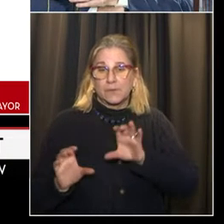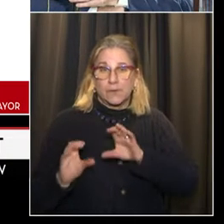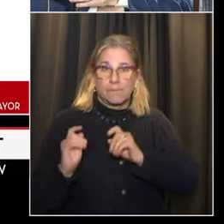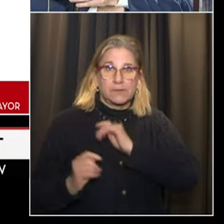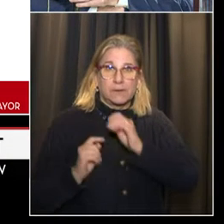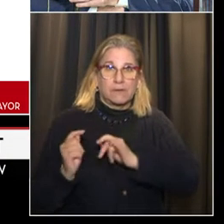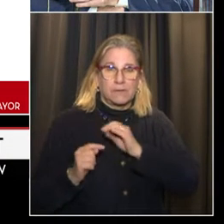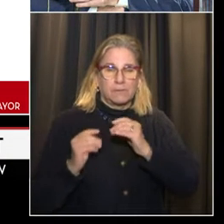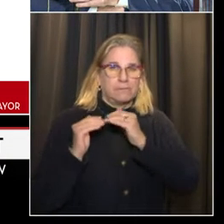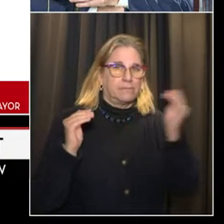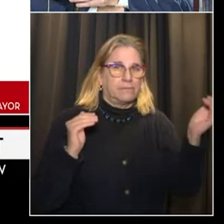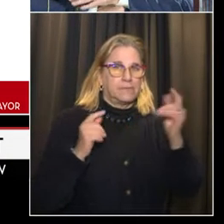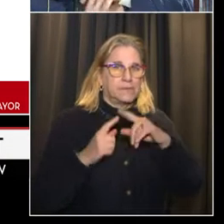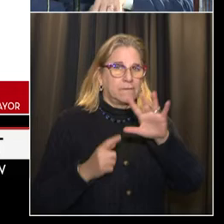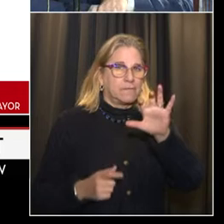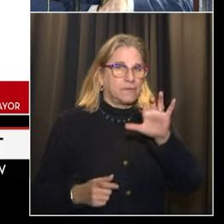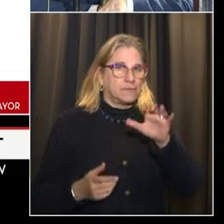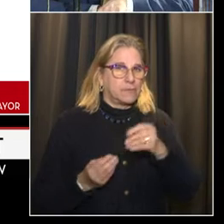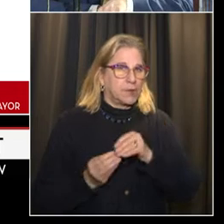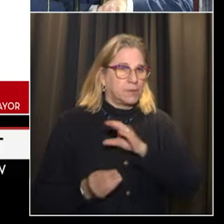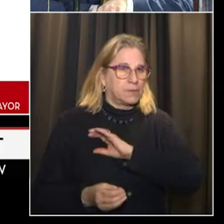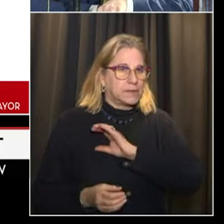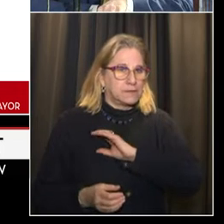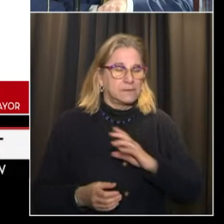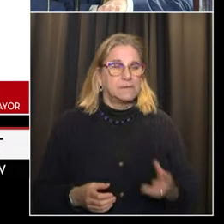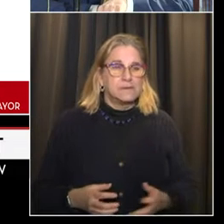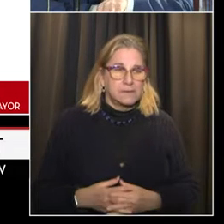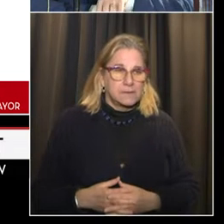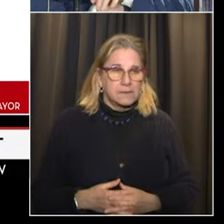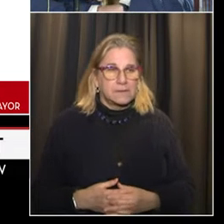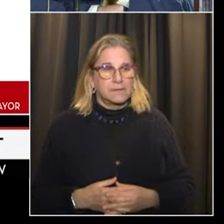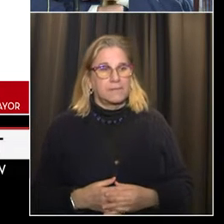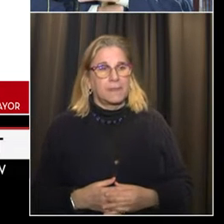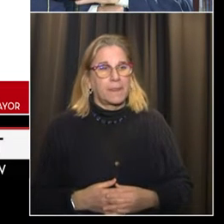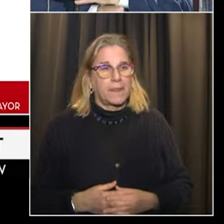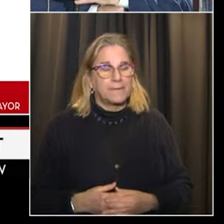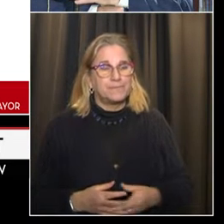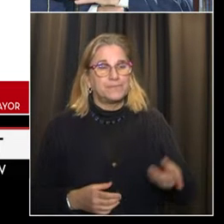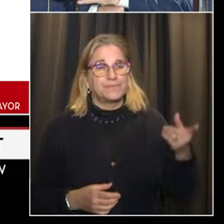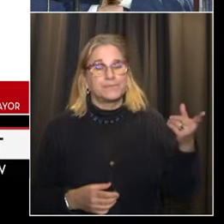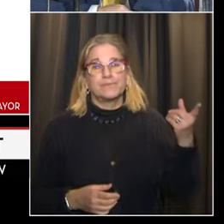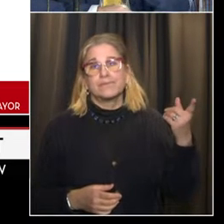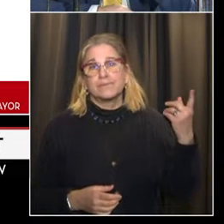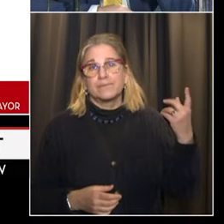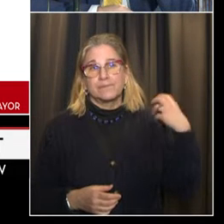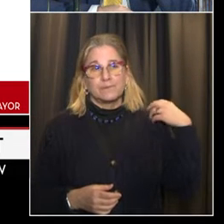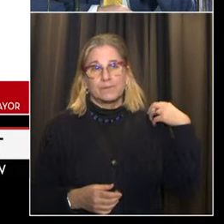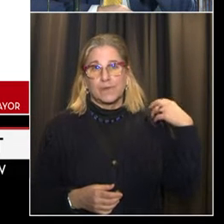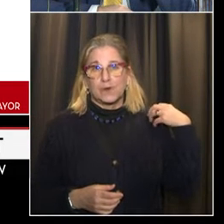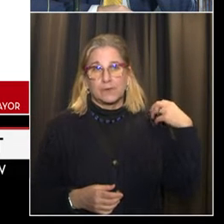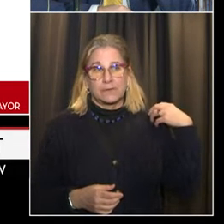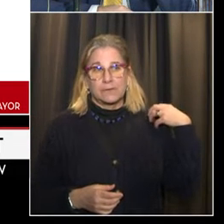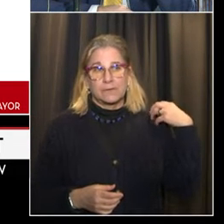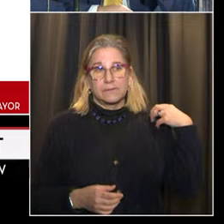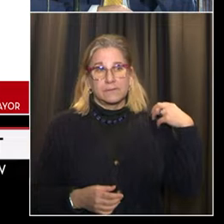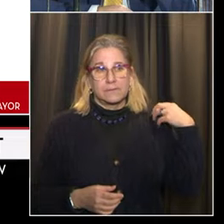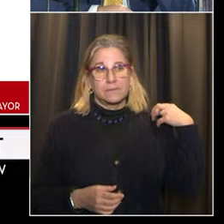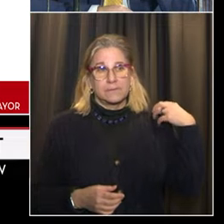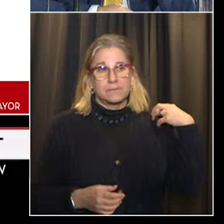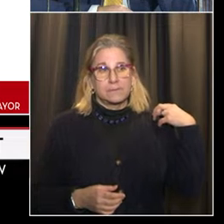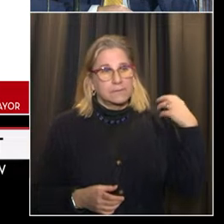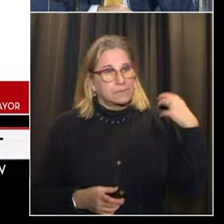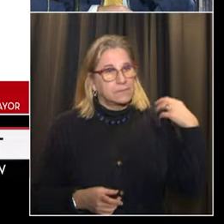mentioned frequently about year-end statistics. And closure rates is a product of both how